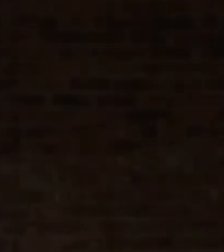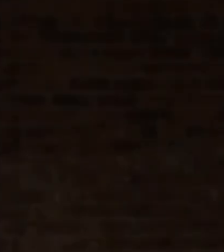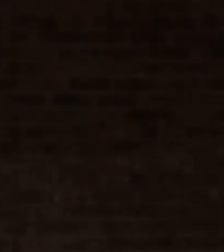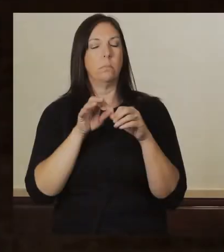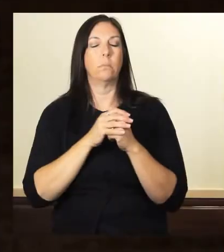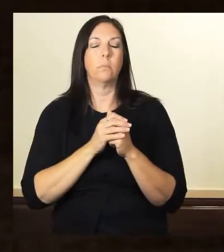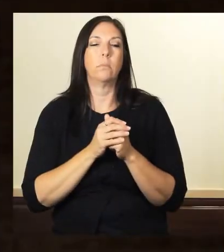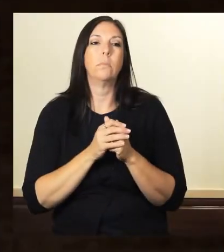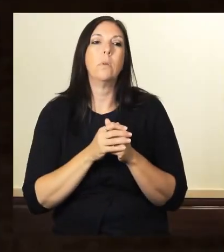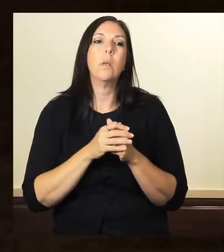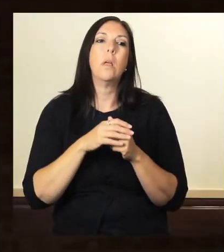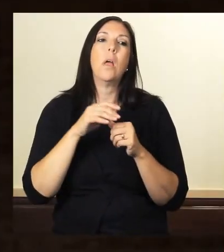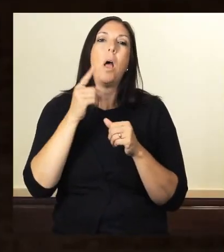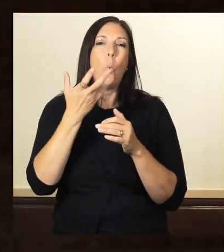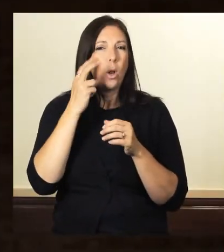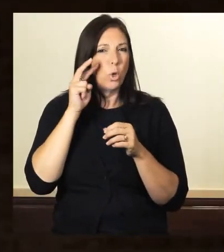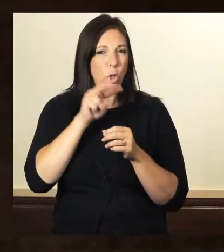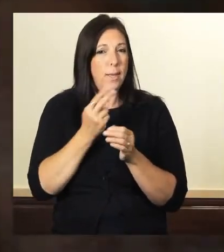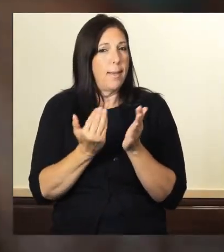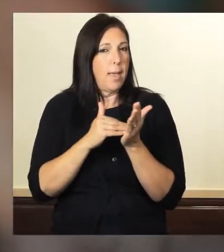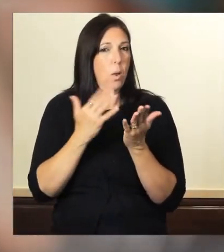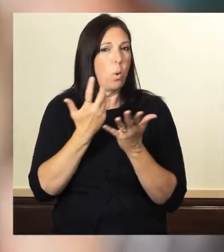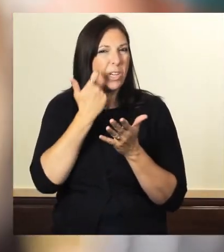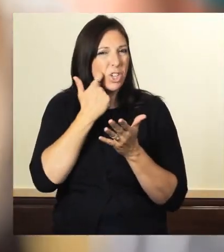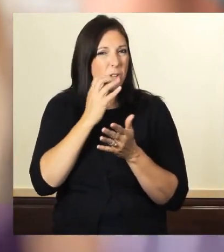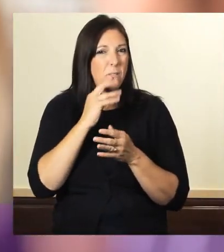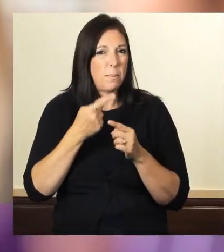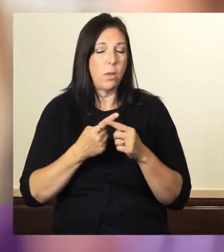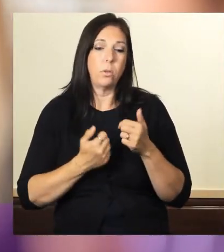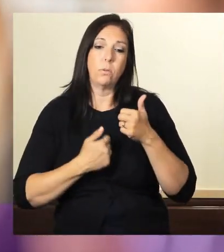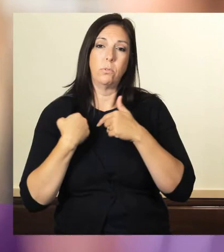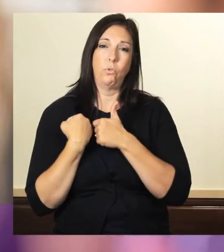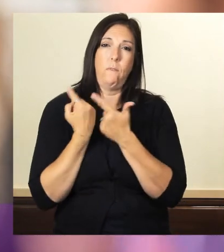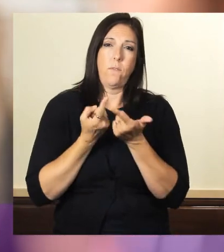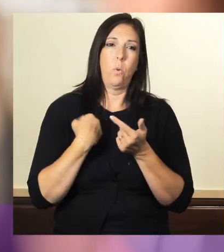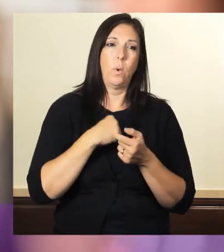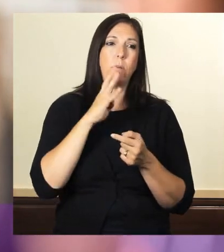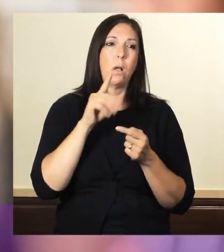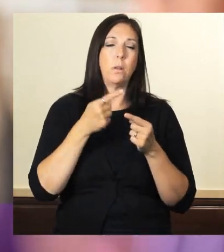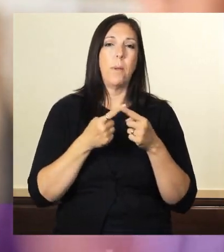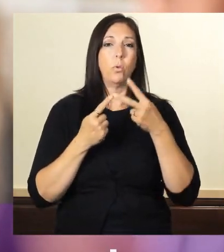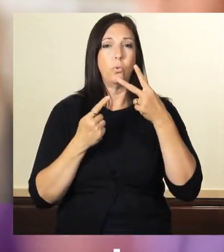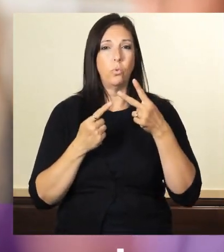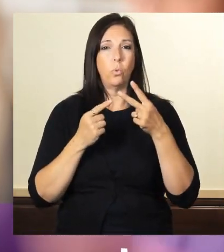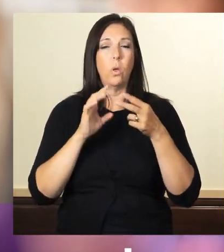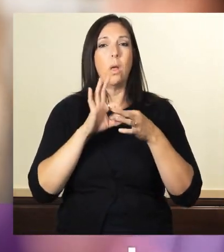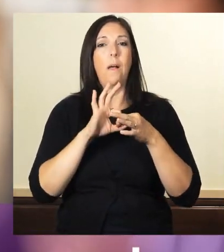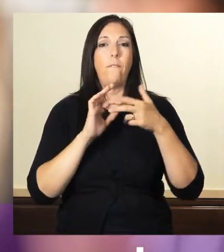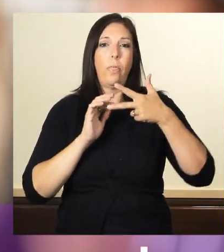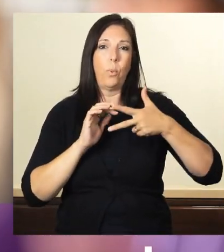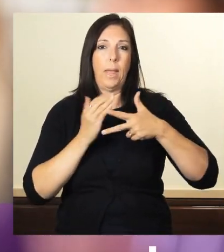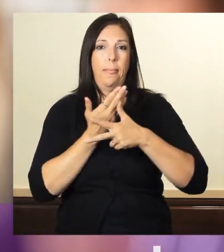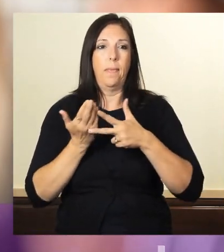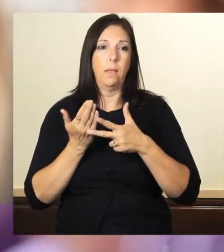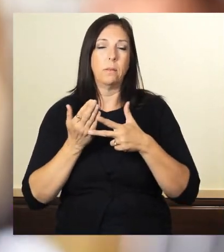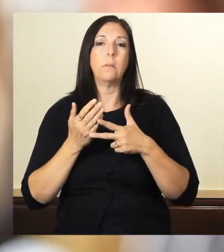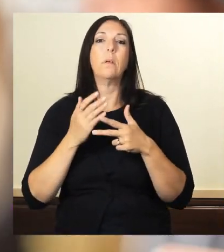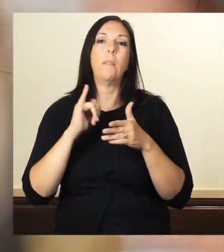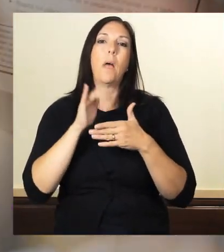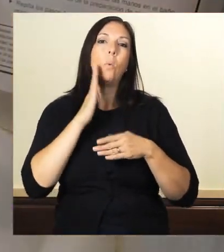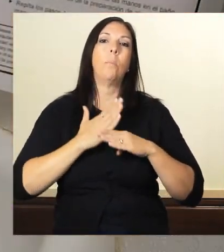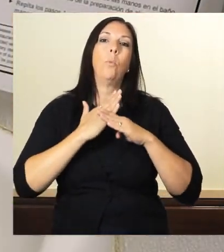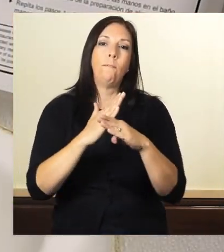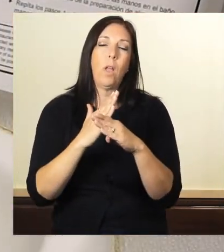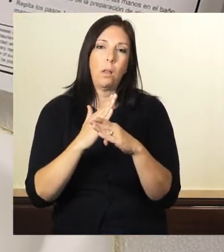Time now for a closer look at what we just learned. So far, we've covered 2 of the top 3 defenses against